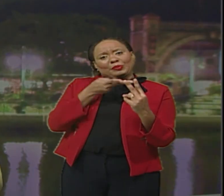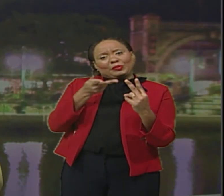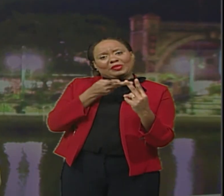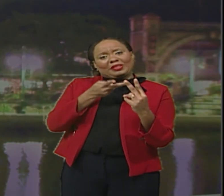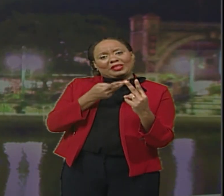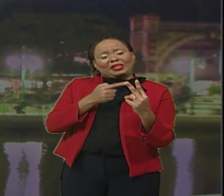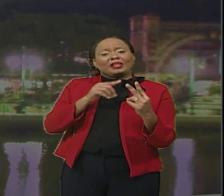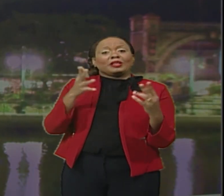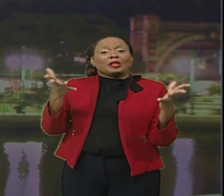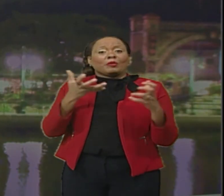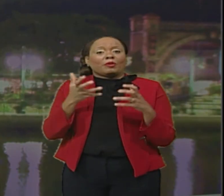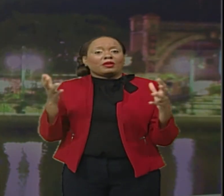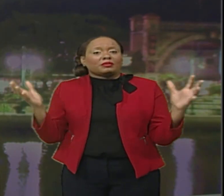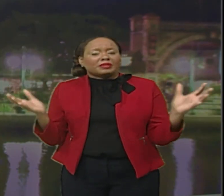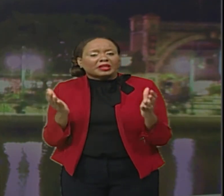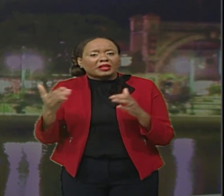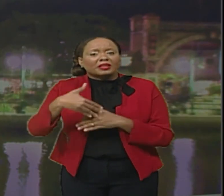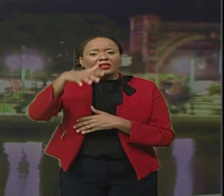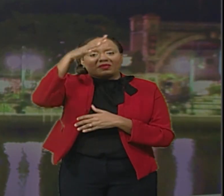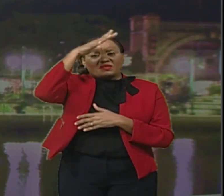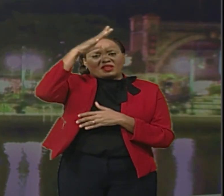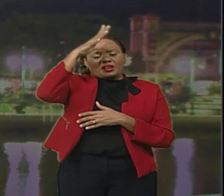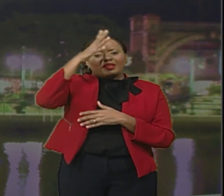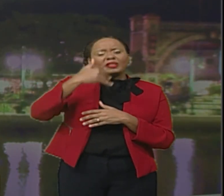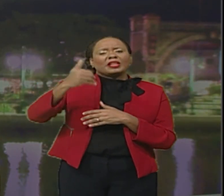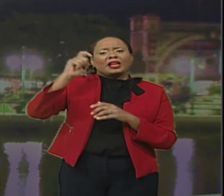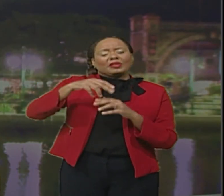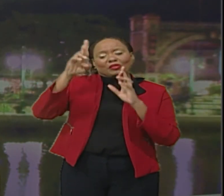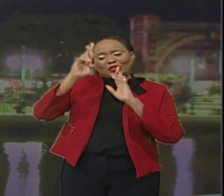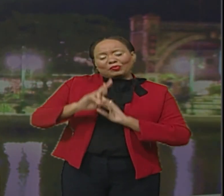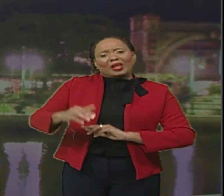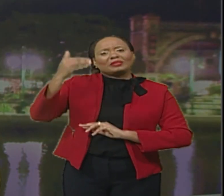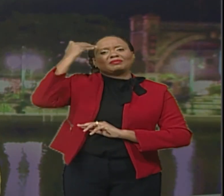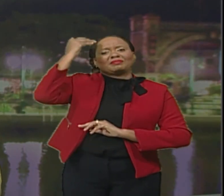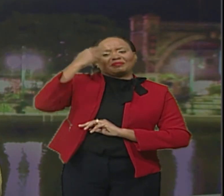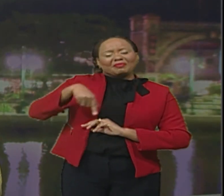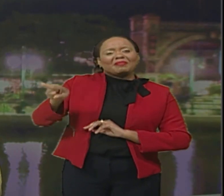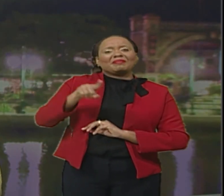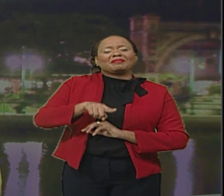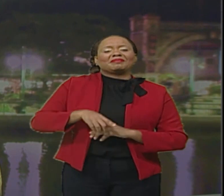also encouraged Barbadians to ensure that fathers get the acknowledgement they deserve.